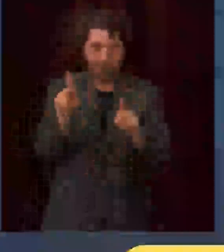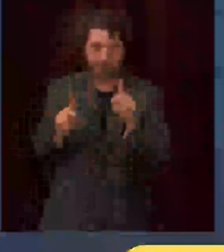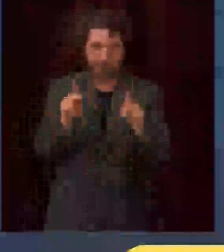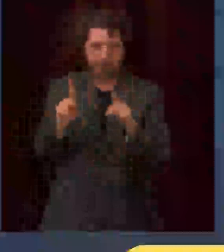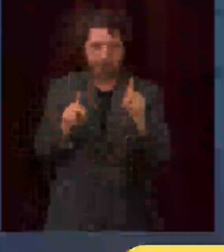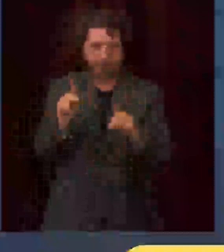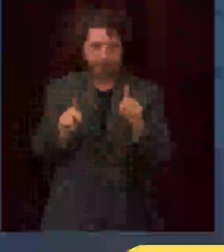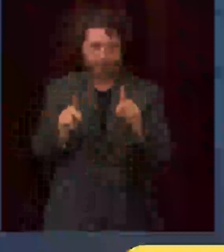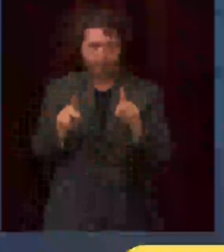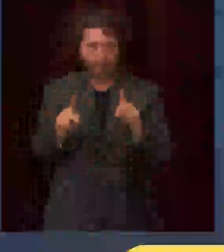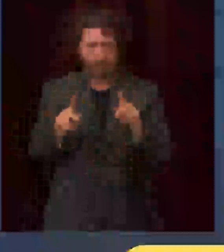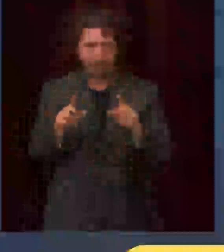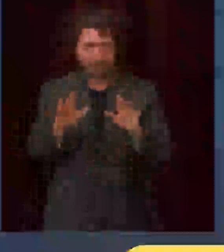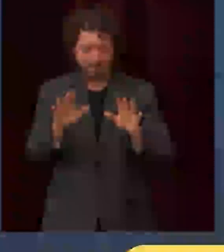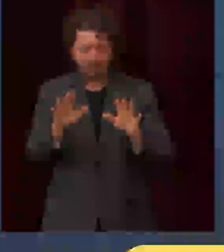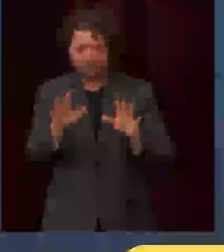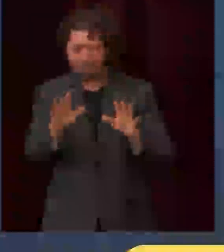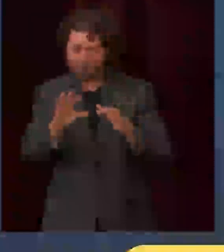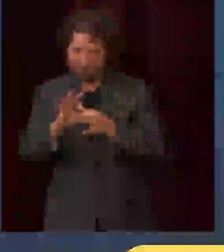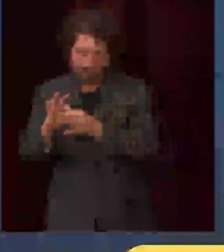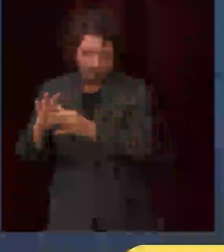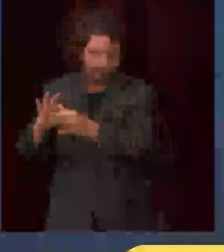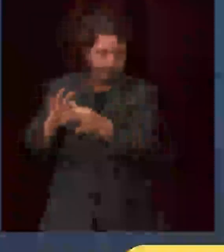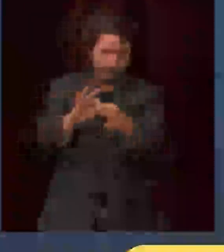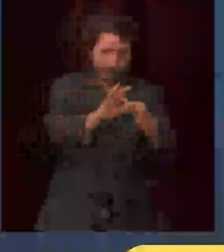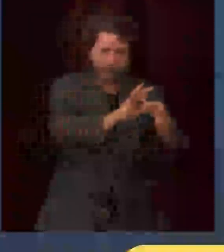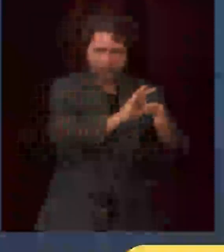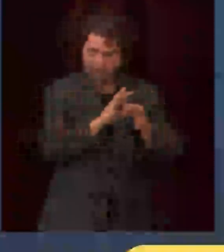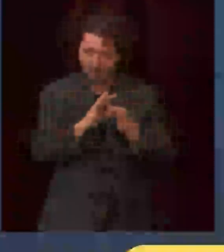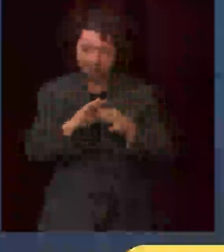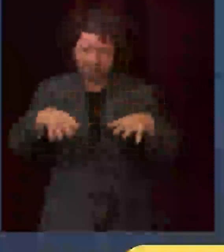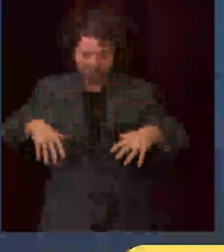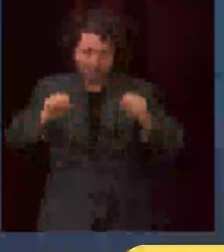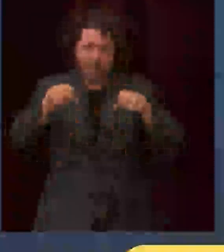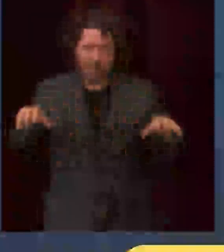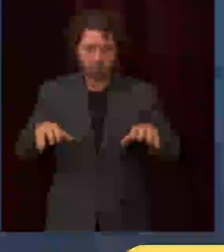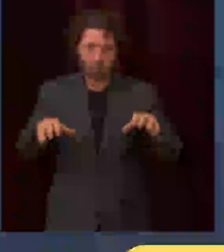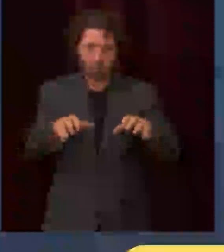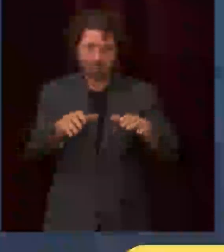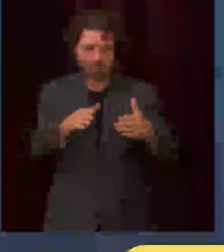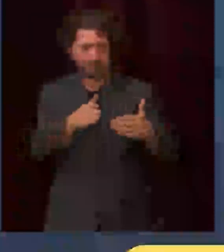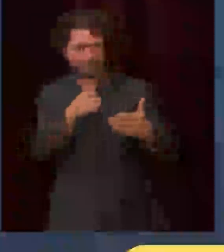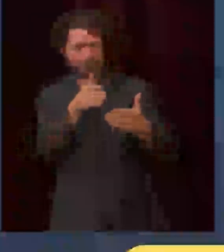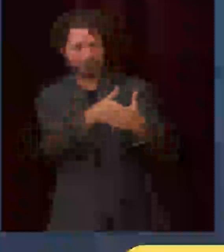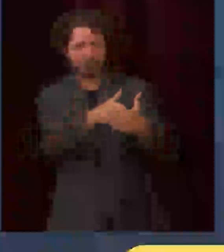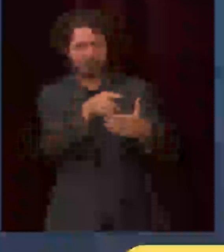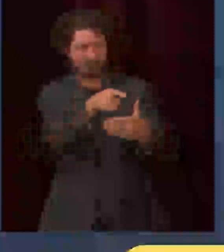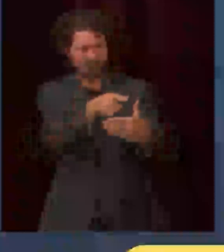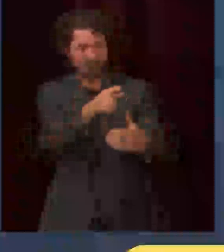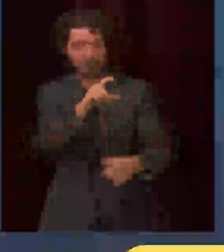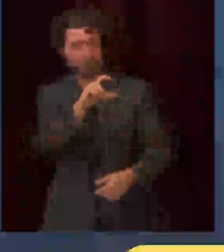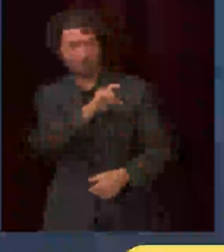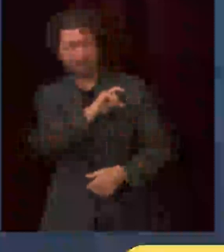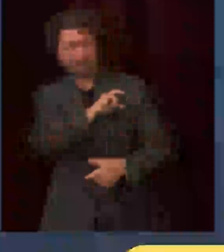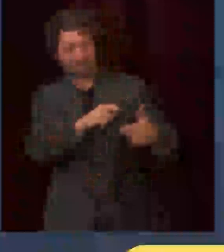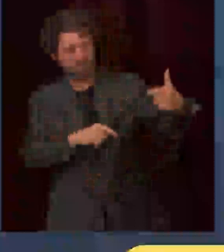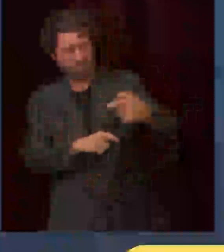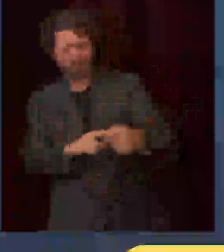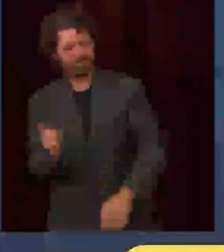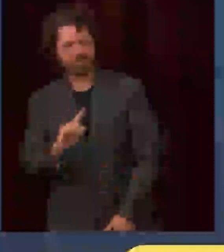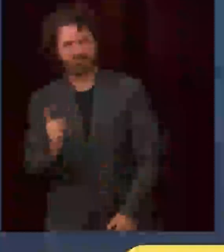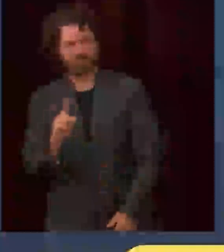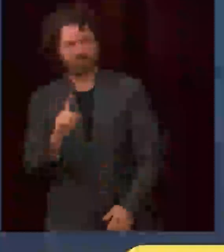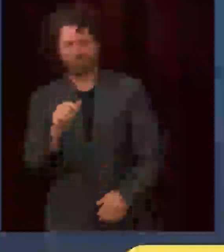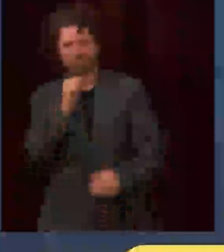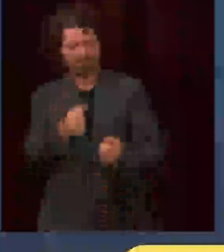be more action-oriented against this unnecessary law enforcement violence, and we've done that in the state of Washington. I'm very proud our state has